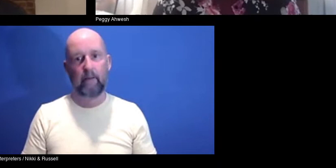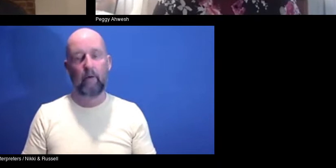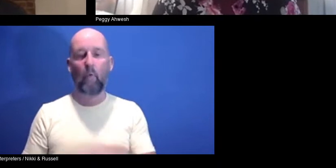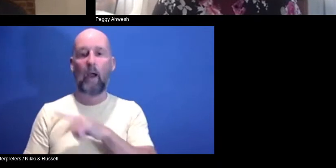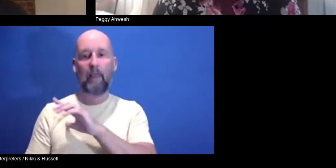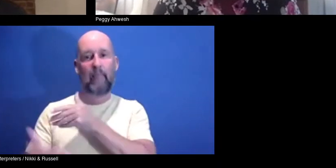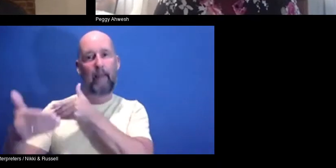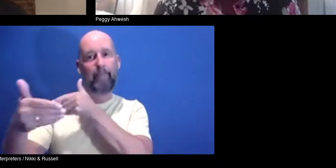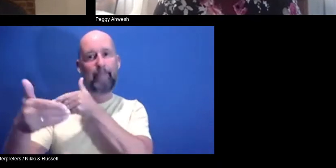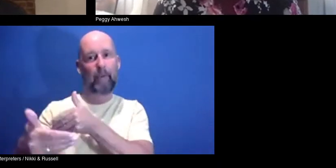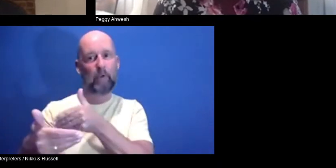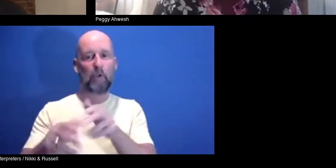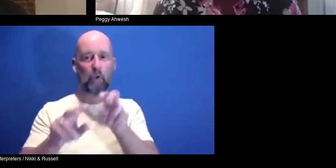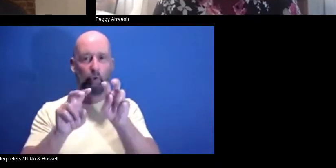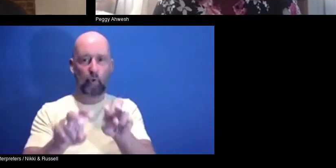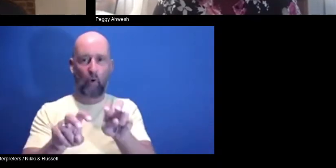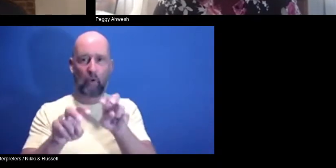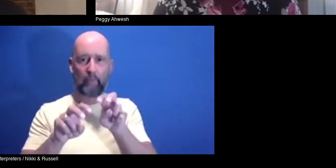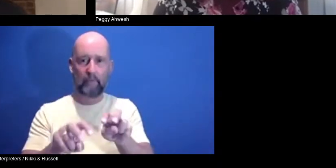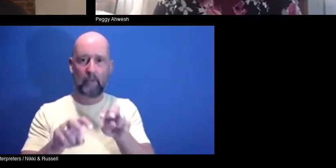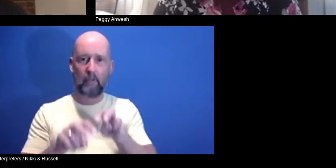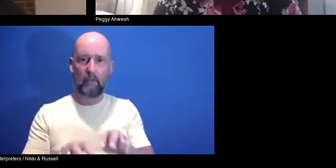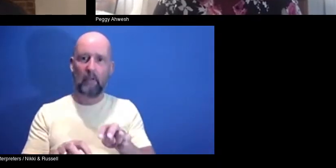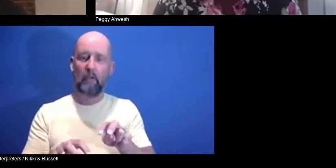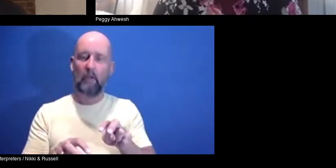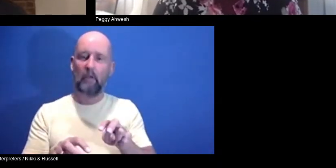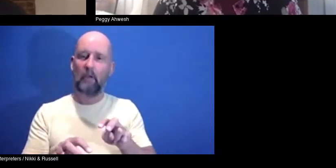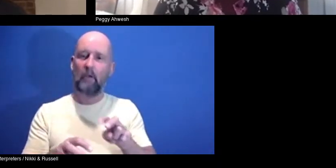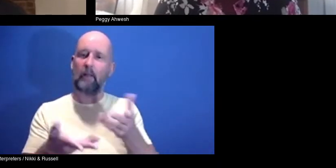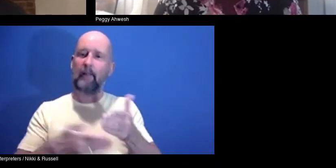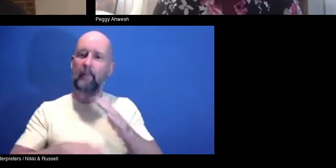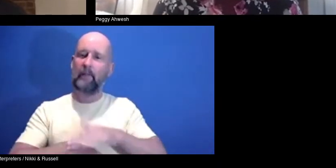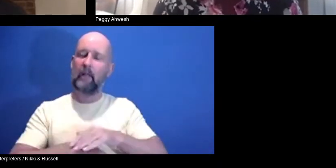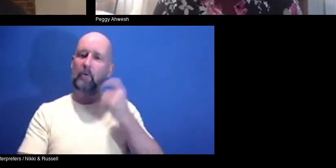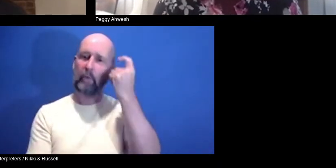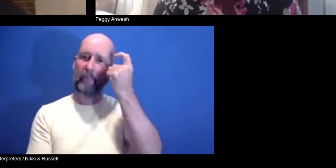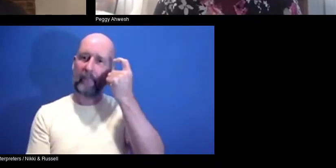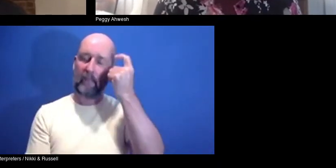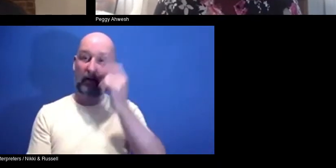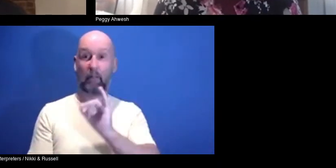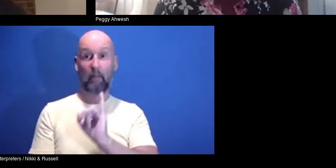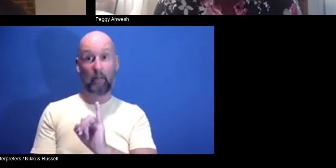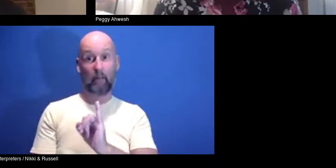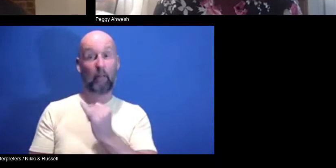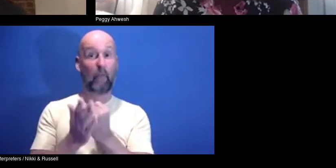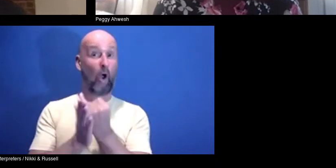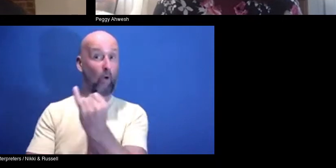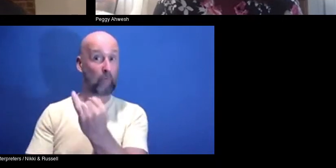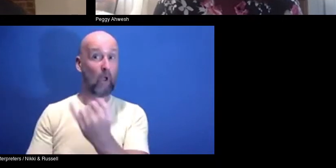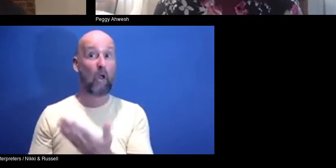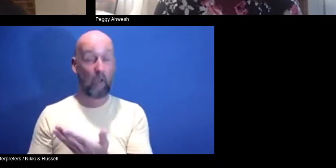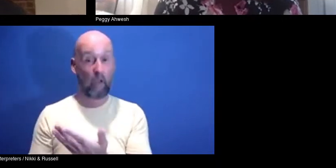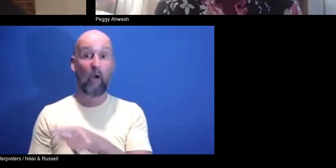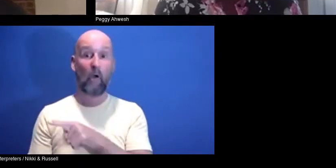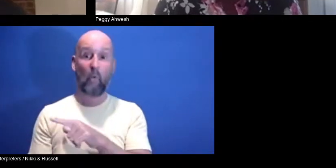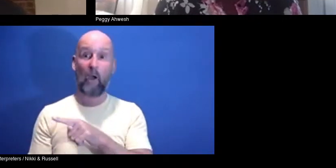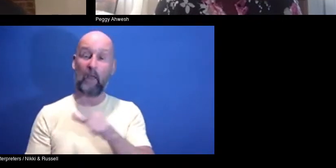period and allow myself to kind of think through just the horror of it. And, you know, that the pieces are